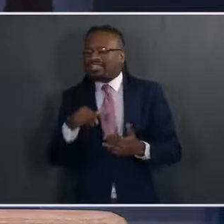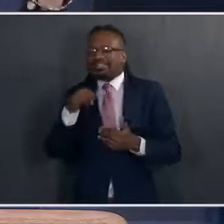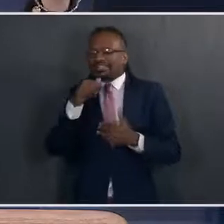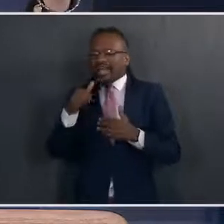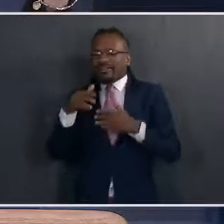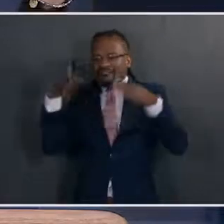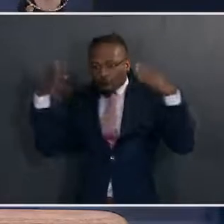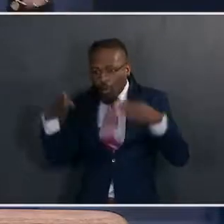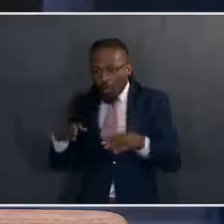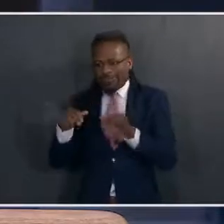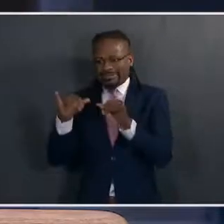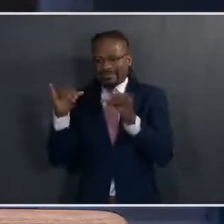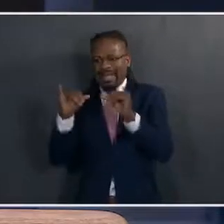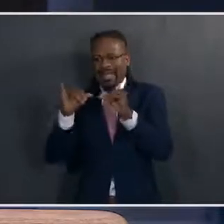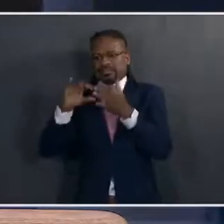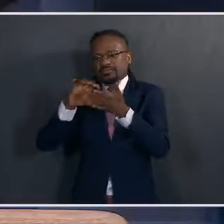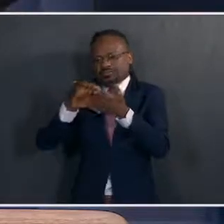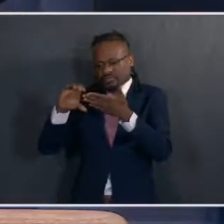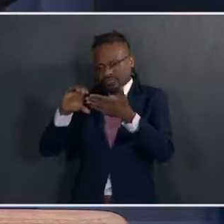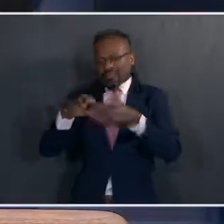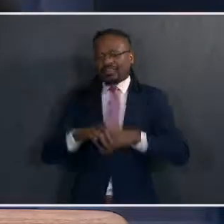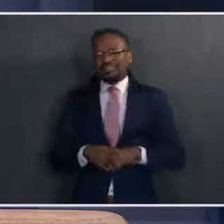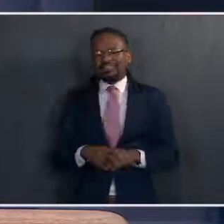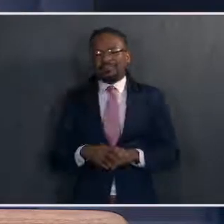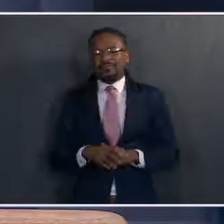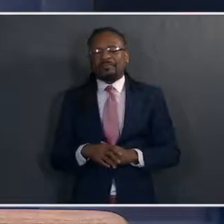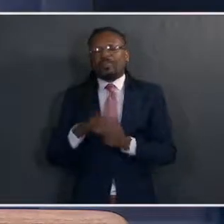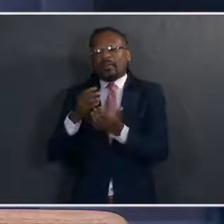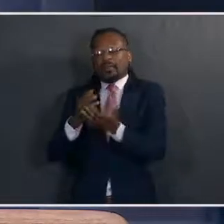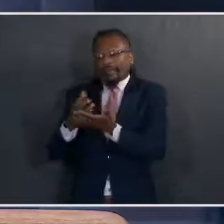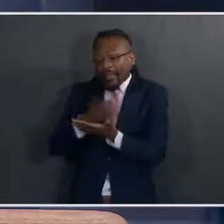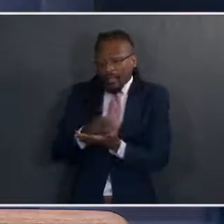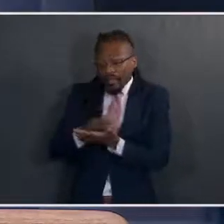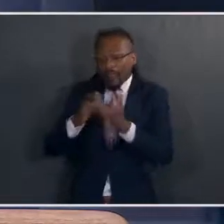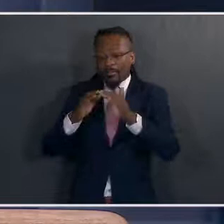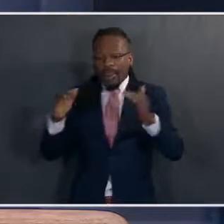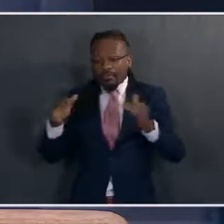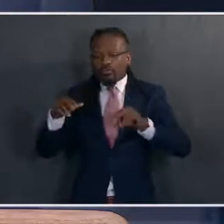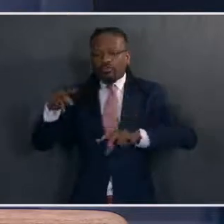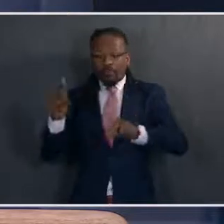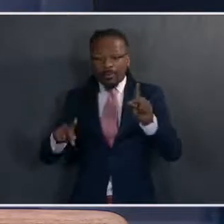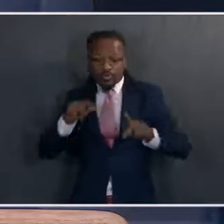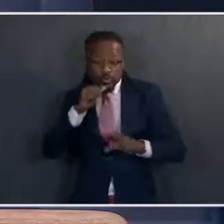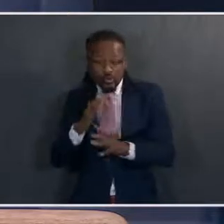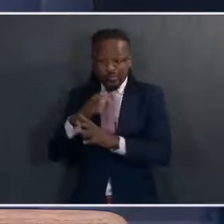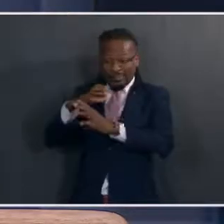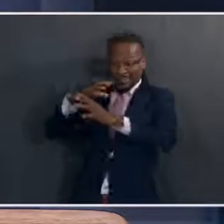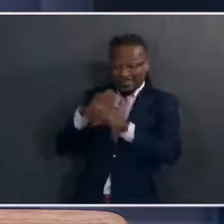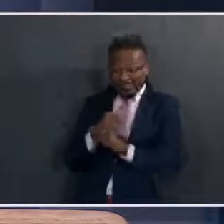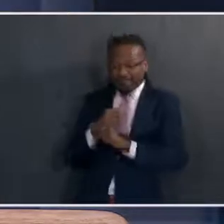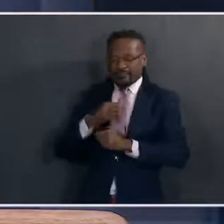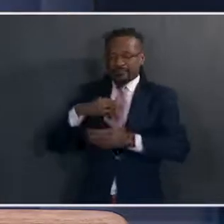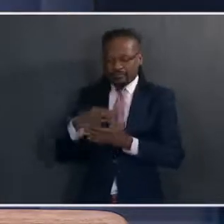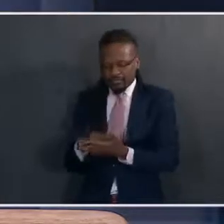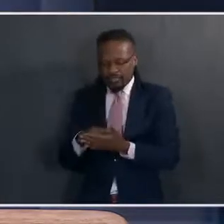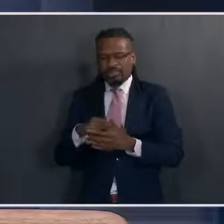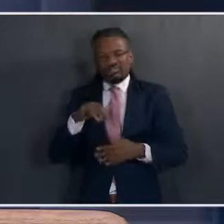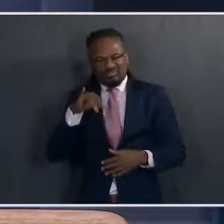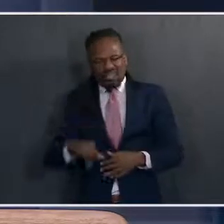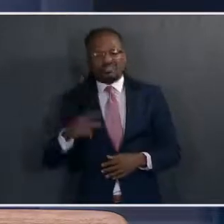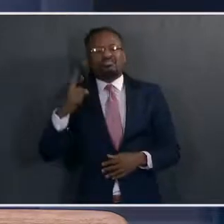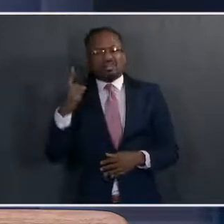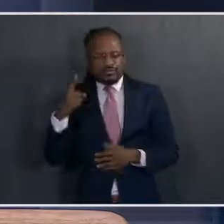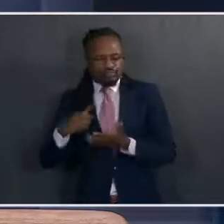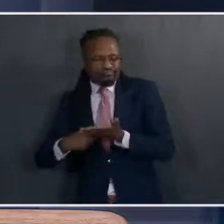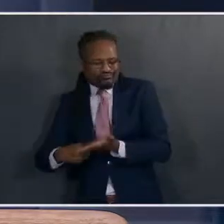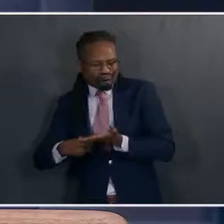It means the income level of people who receive the check, and that's something that has been under discussion. There